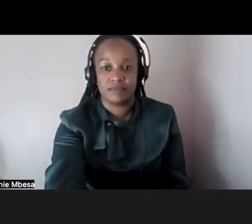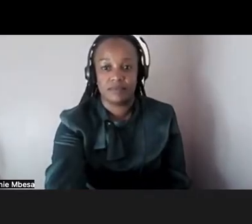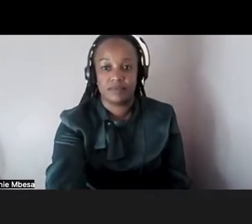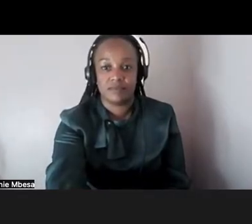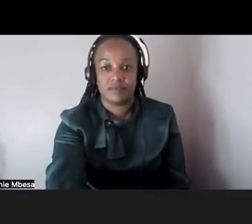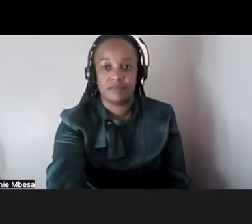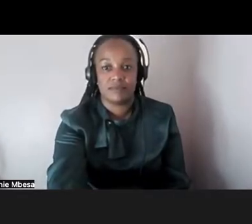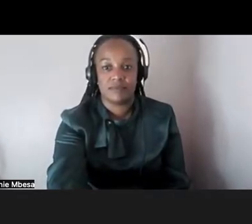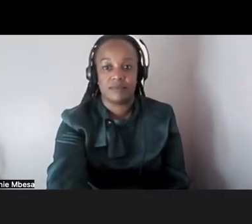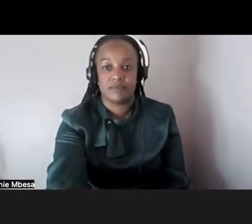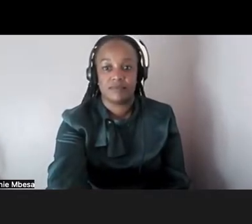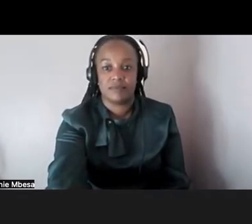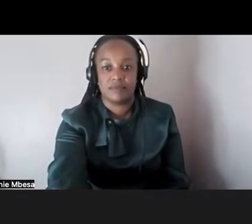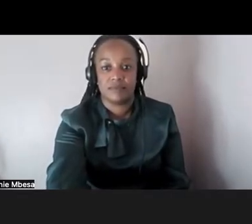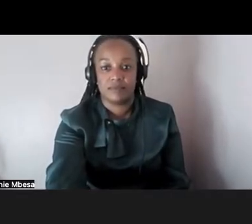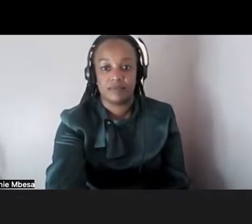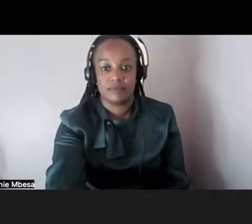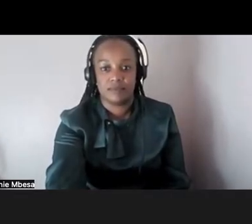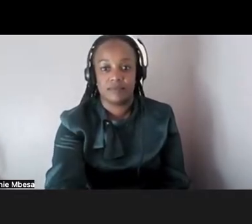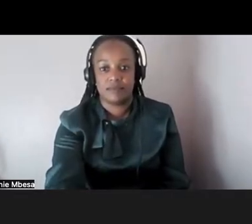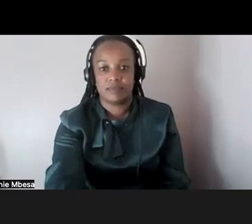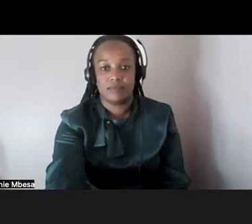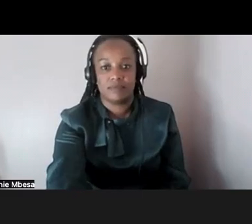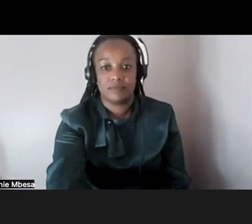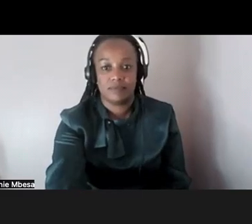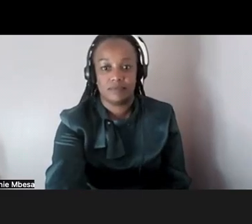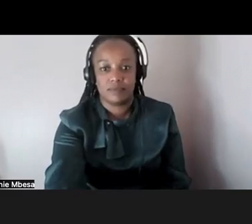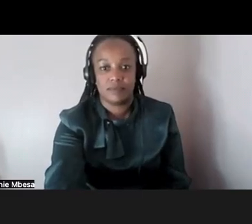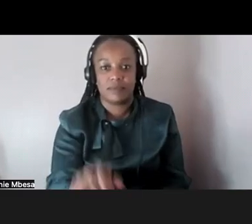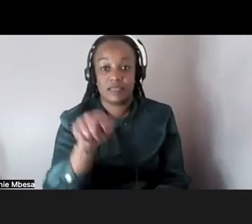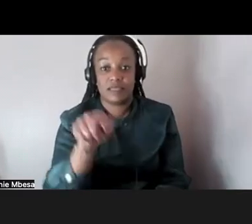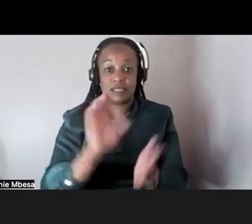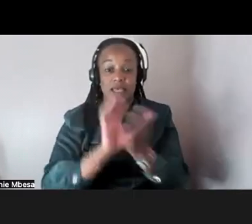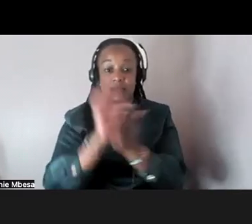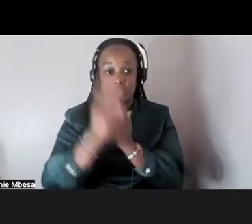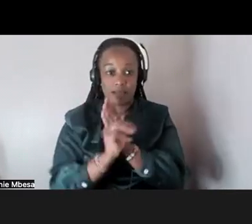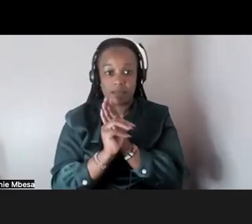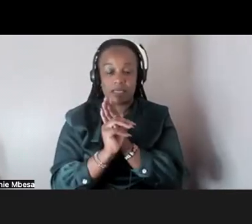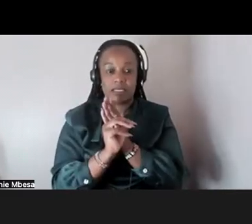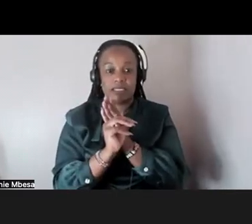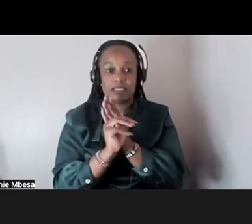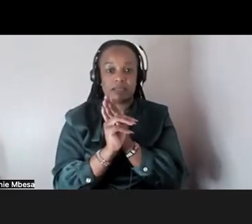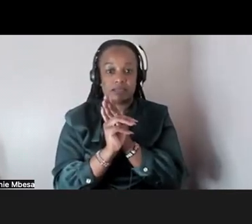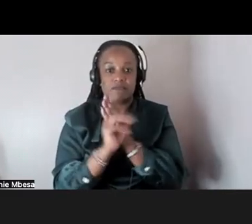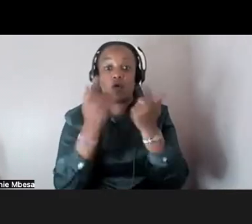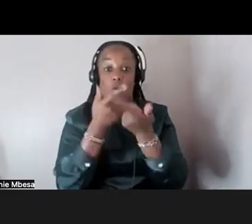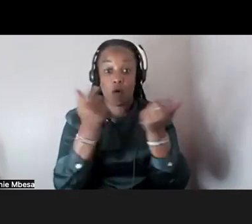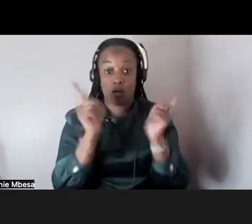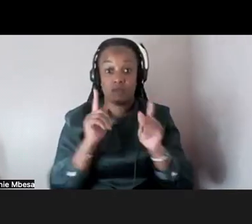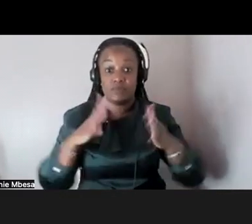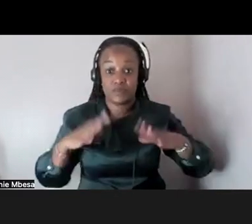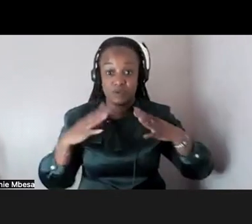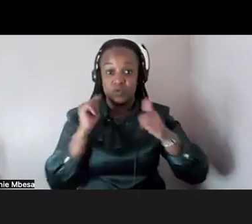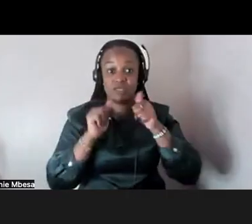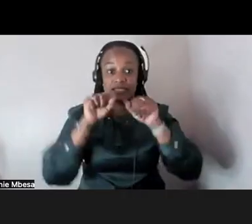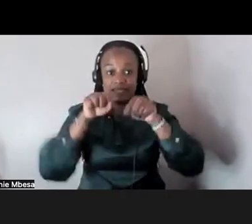knowledge for community health promoters. And this curriculum is basically a layman's curriculum, which can actually be replicated